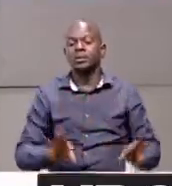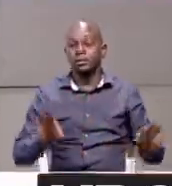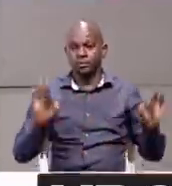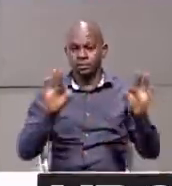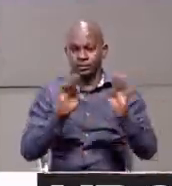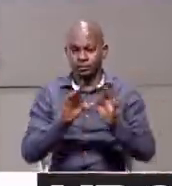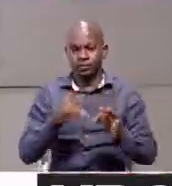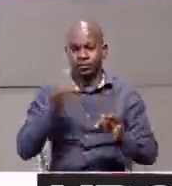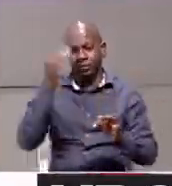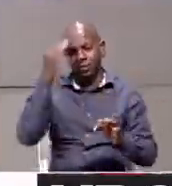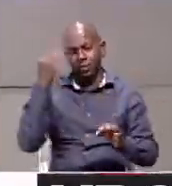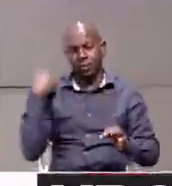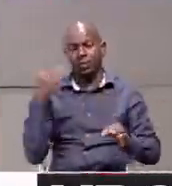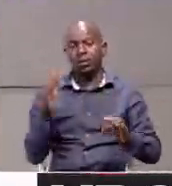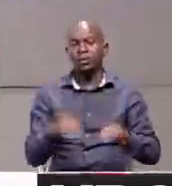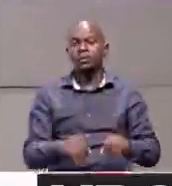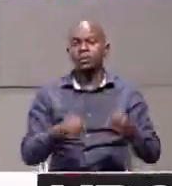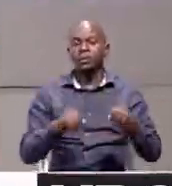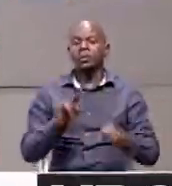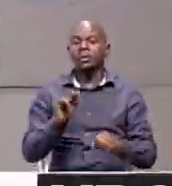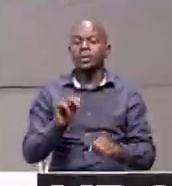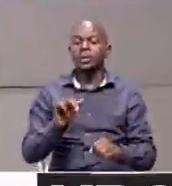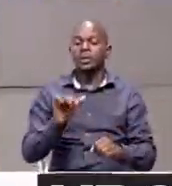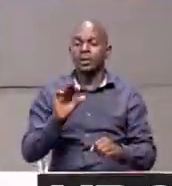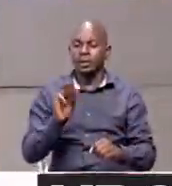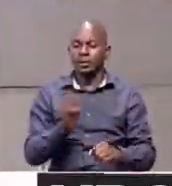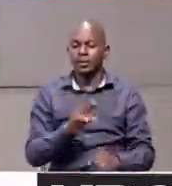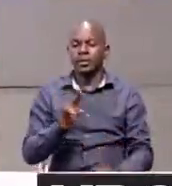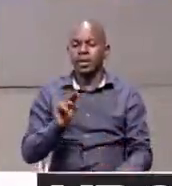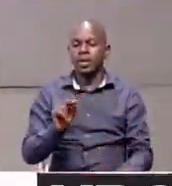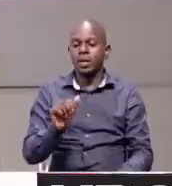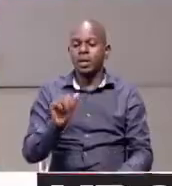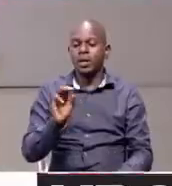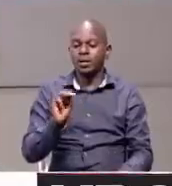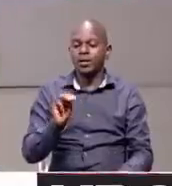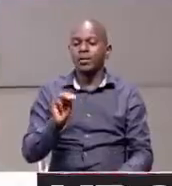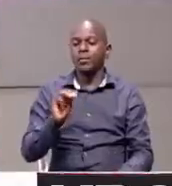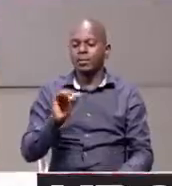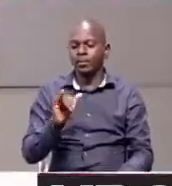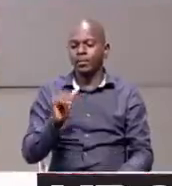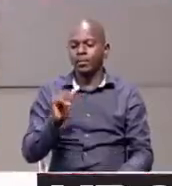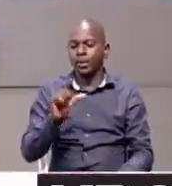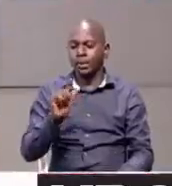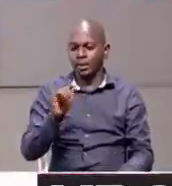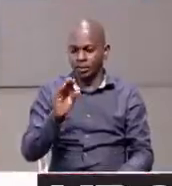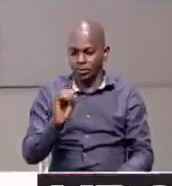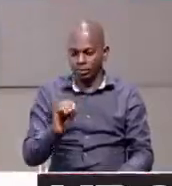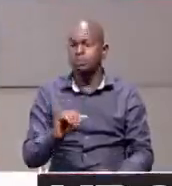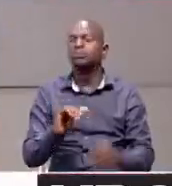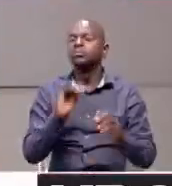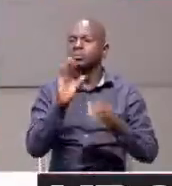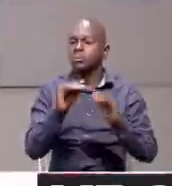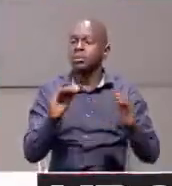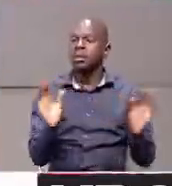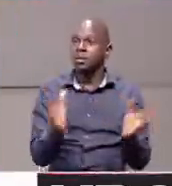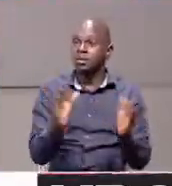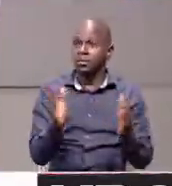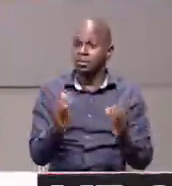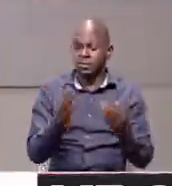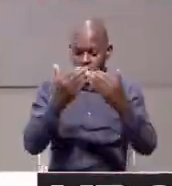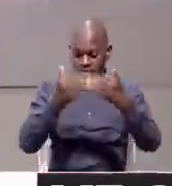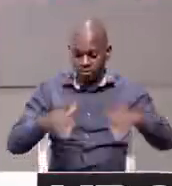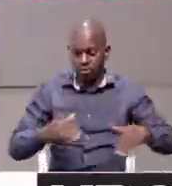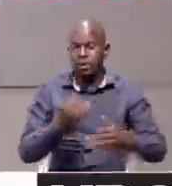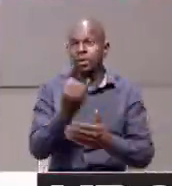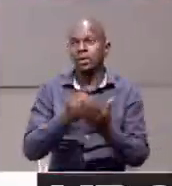of the Office of National Chairman of NRM, Hajat Hadija Namyalo, participated in the Kabaka Run to encourage youth to avoid HIV